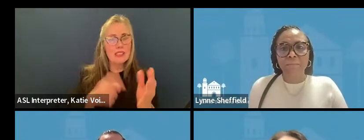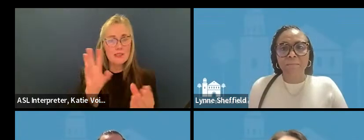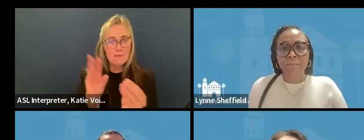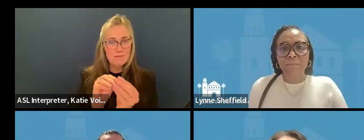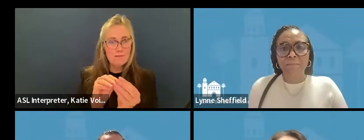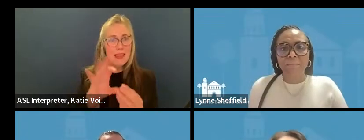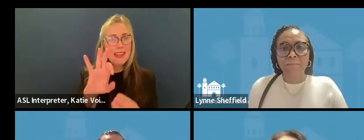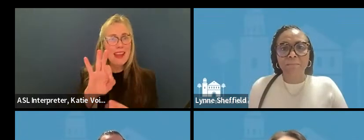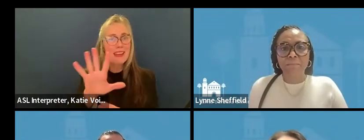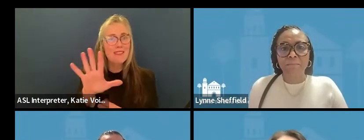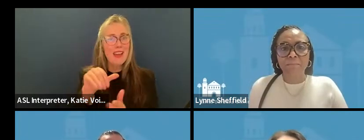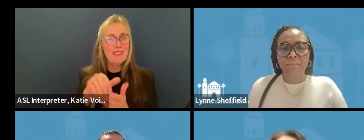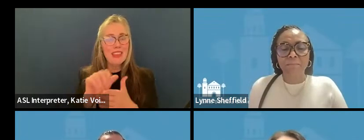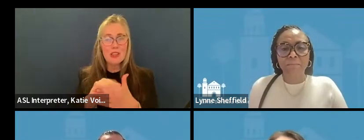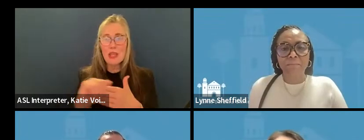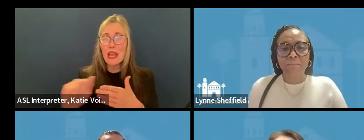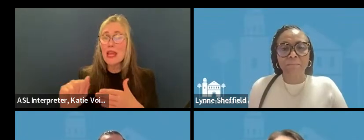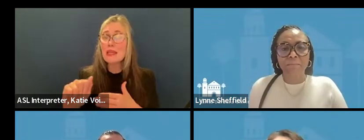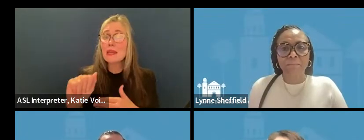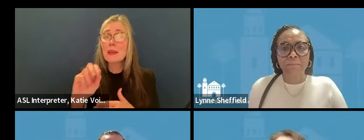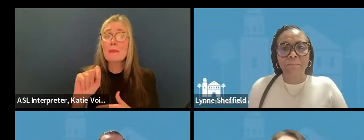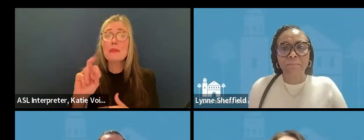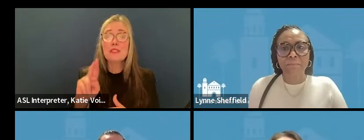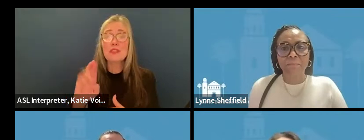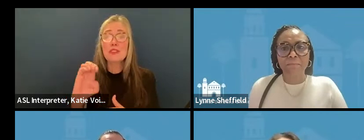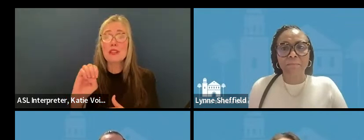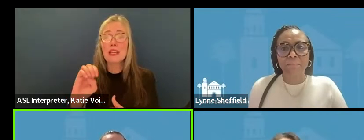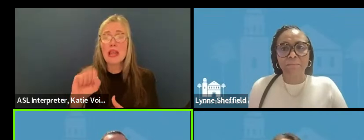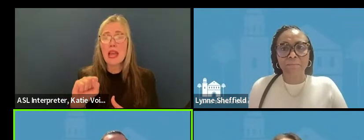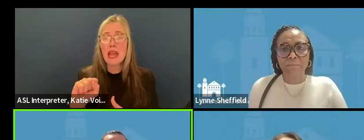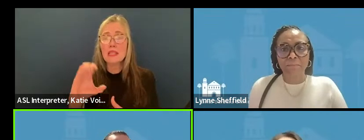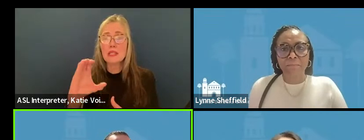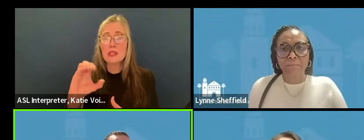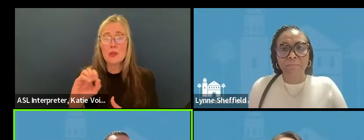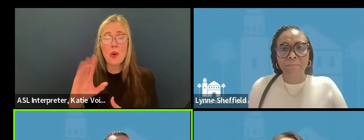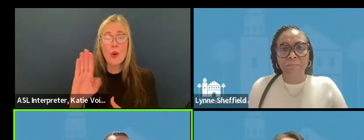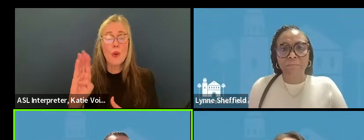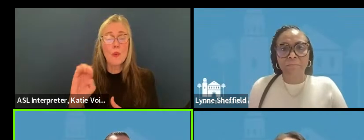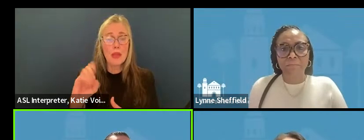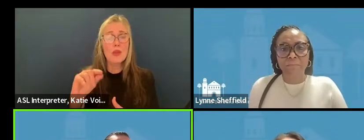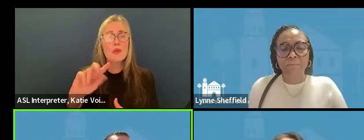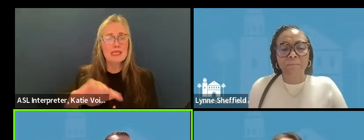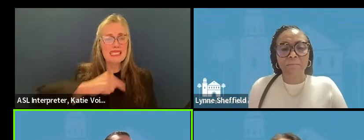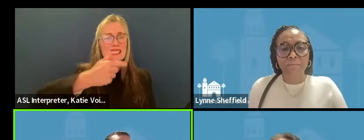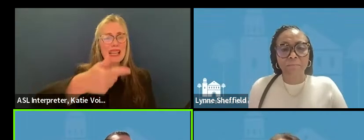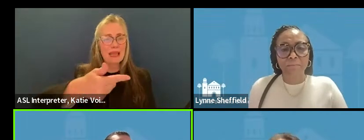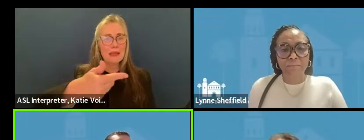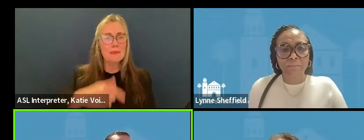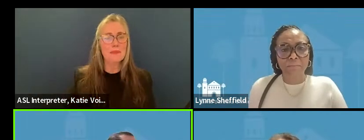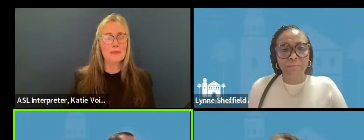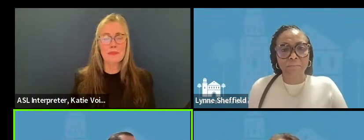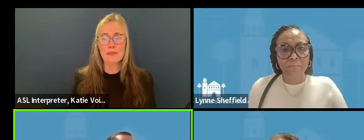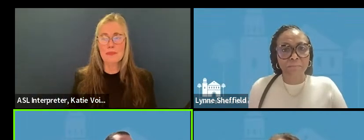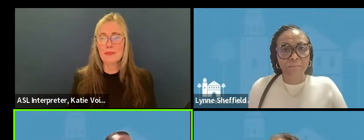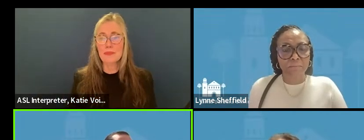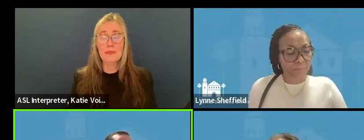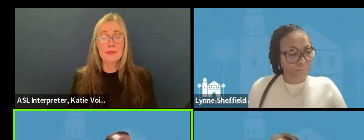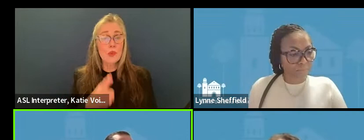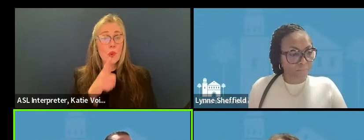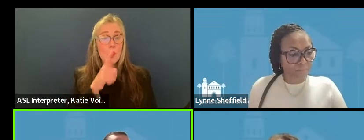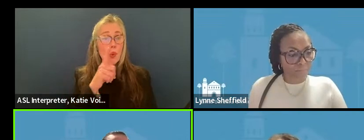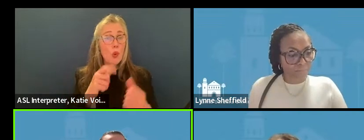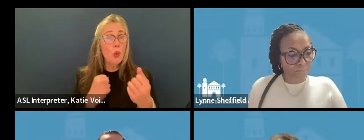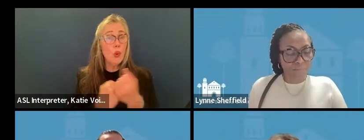motion. And Mr. Escobedo, were you going to do a second? Second. Okay, thank you. All in